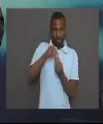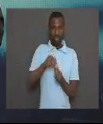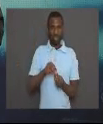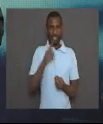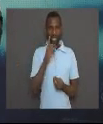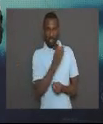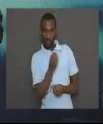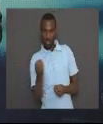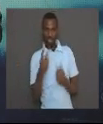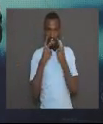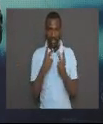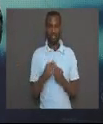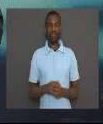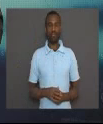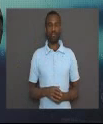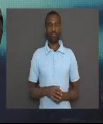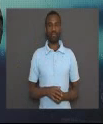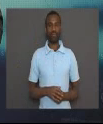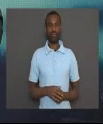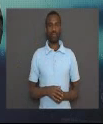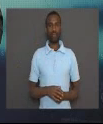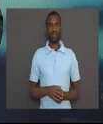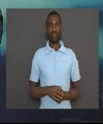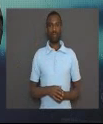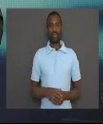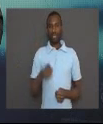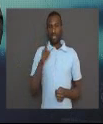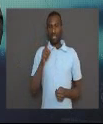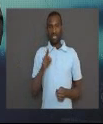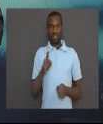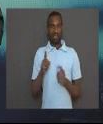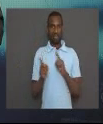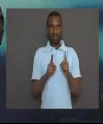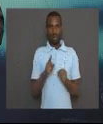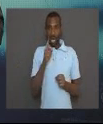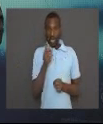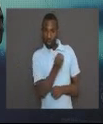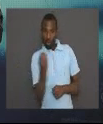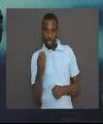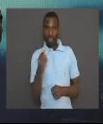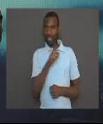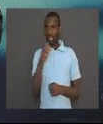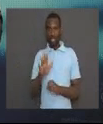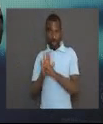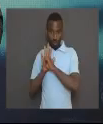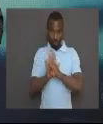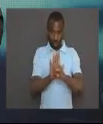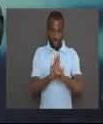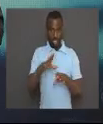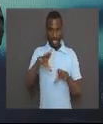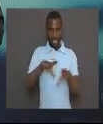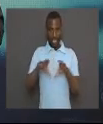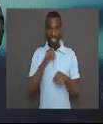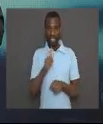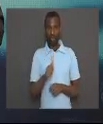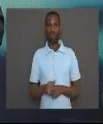object, but unless you keep pushing an object, it will slow down